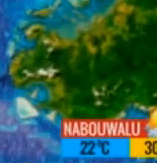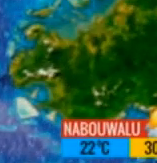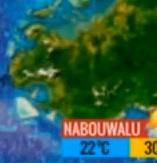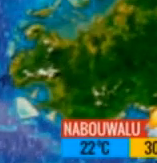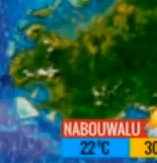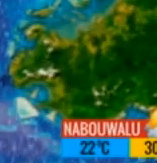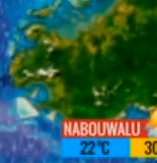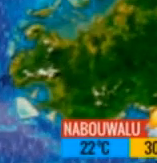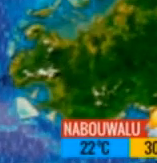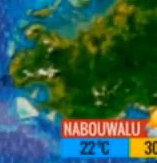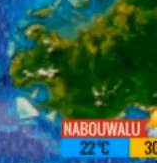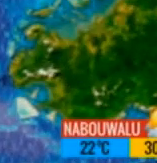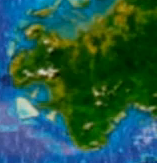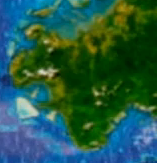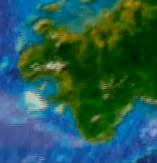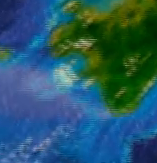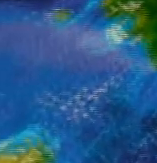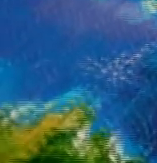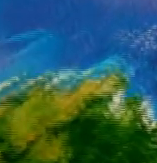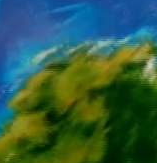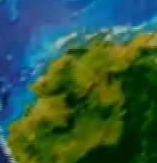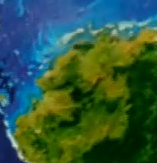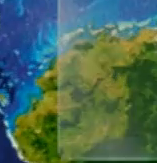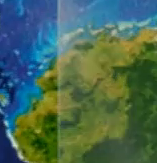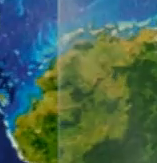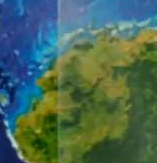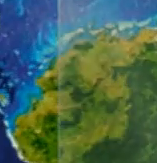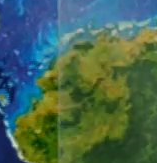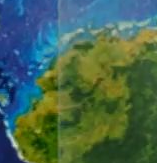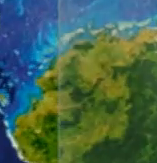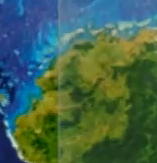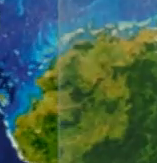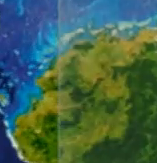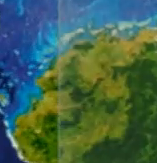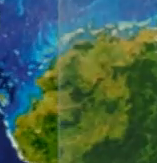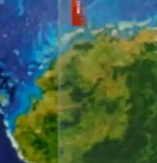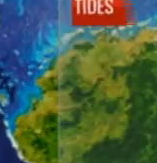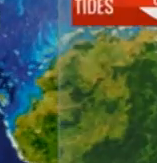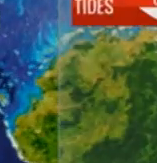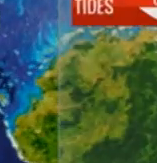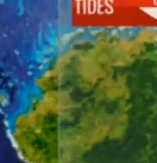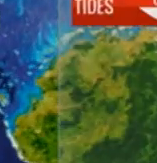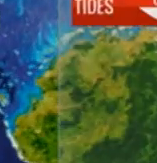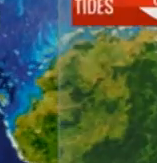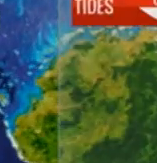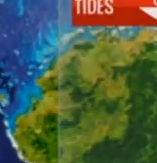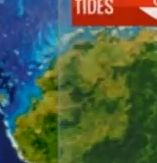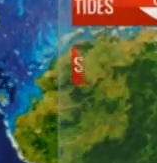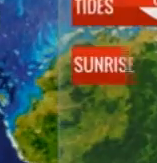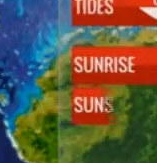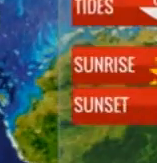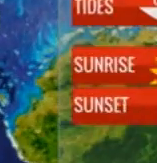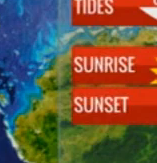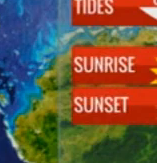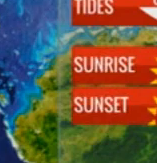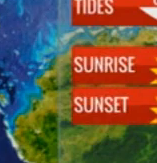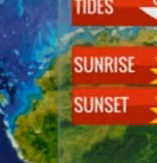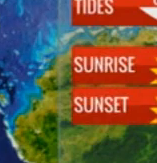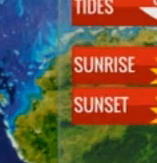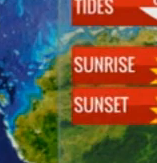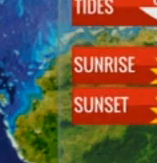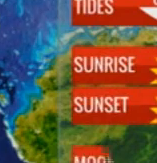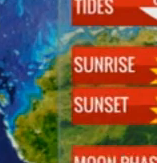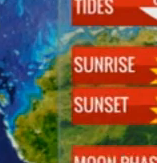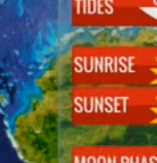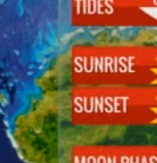Temperatures soared up to 34 degrees. At sea, it's calm as southeast winds gusts from 15 to 20